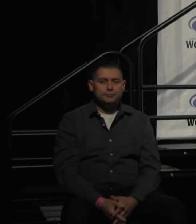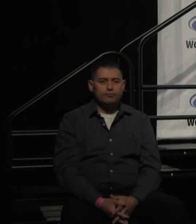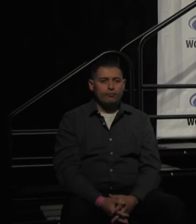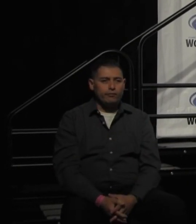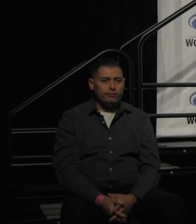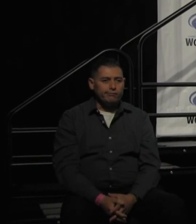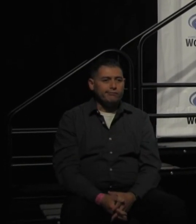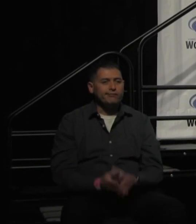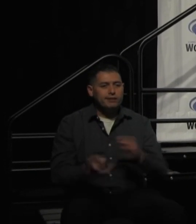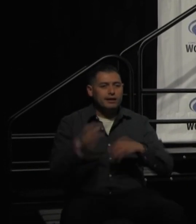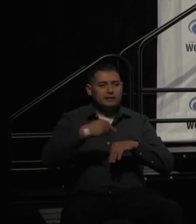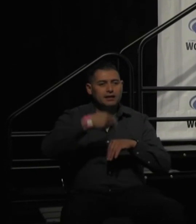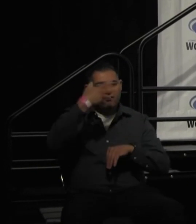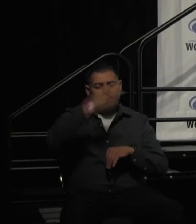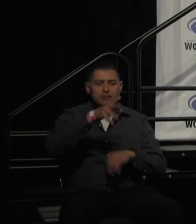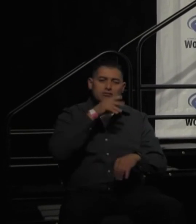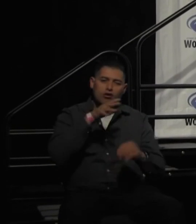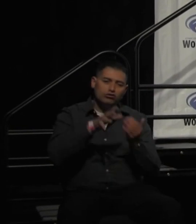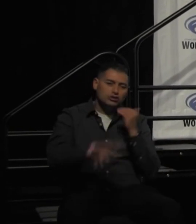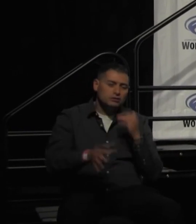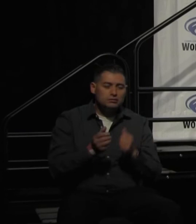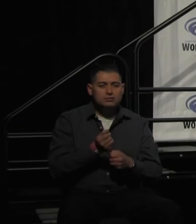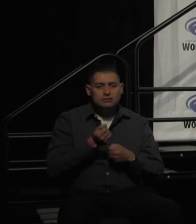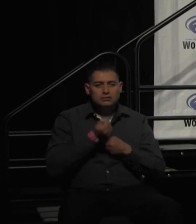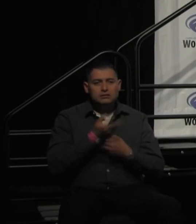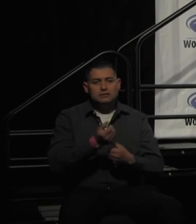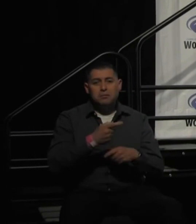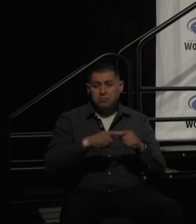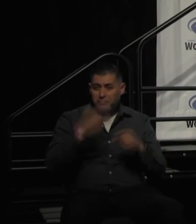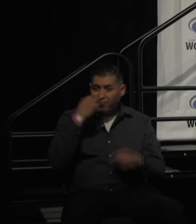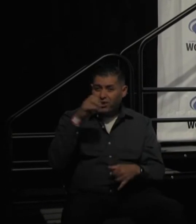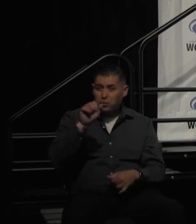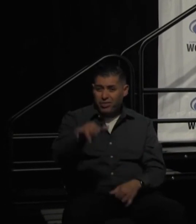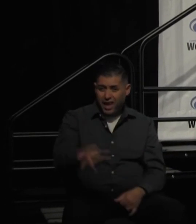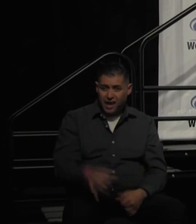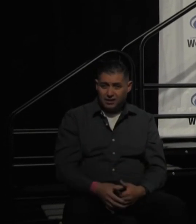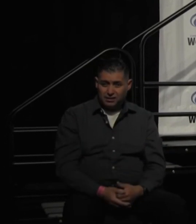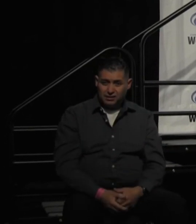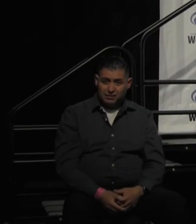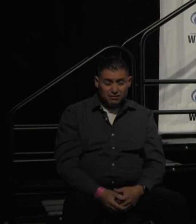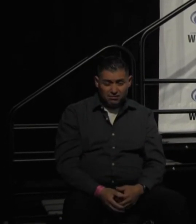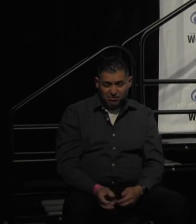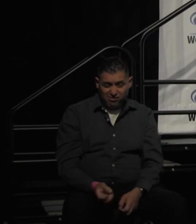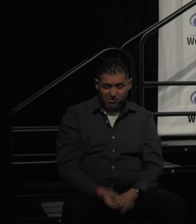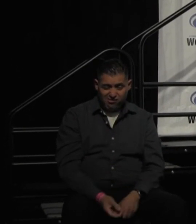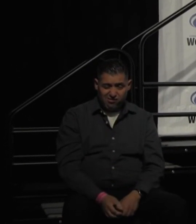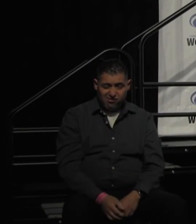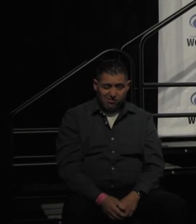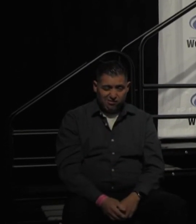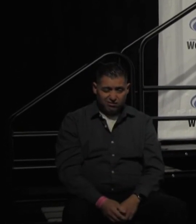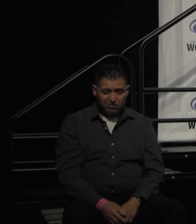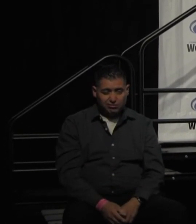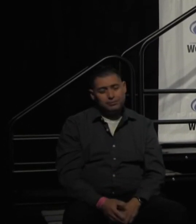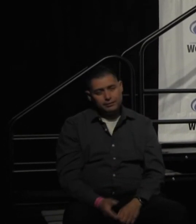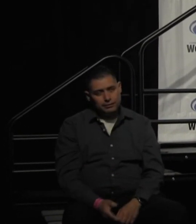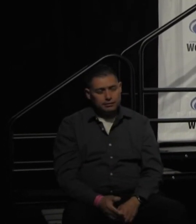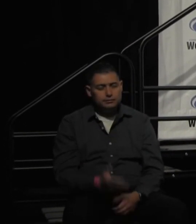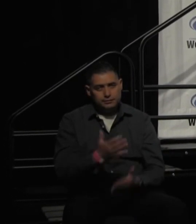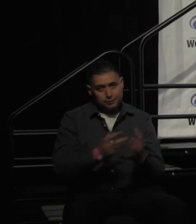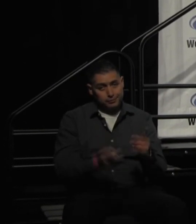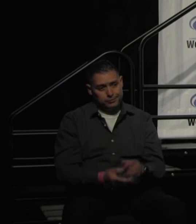Like, you get up there and talk all this shit, you know, but be funny with it. It's not hard. I mean, it is for some